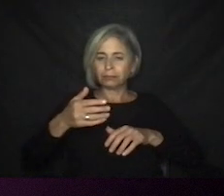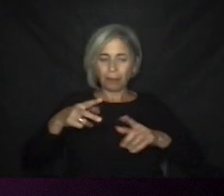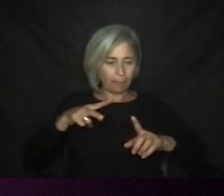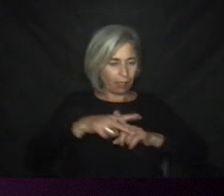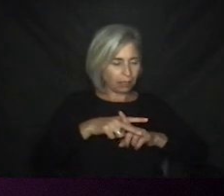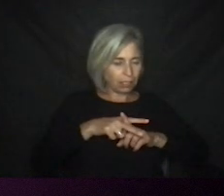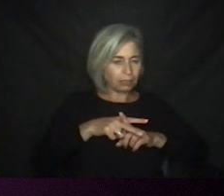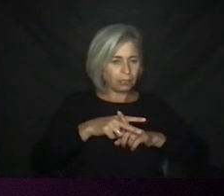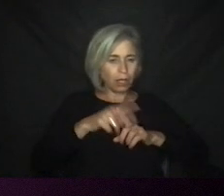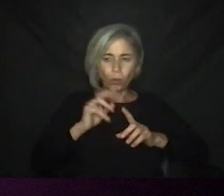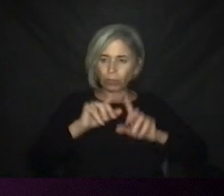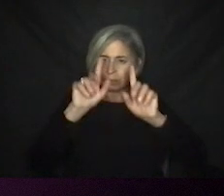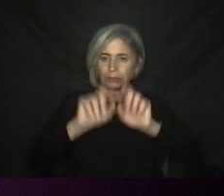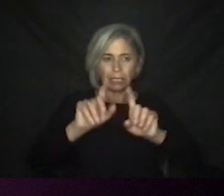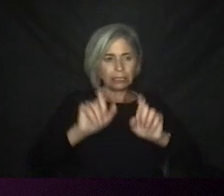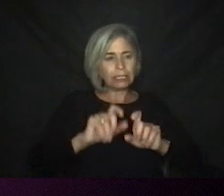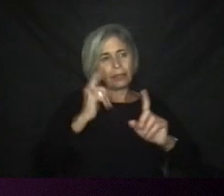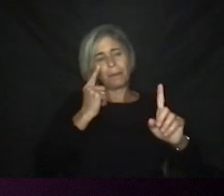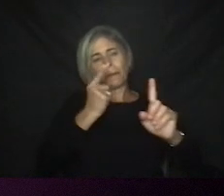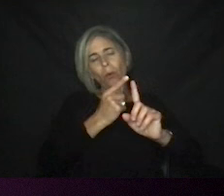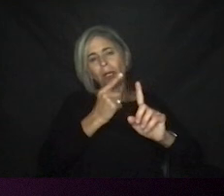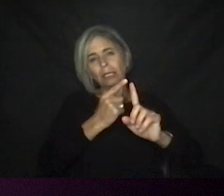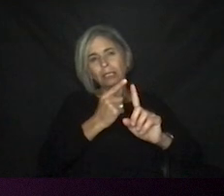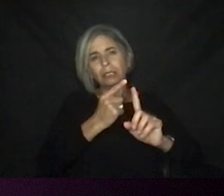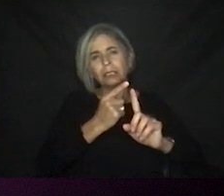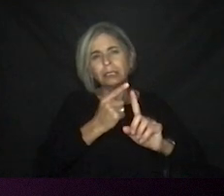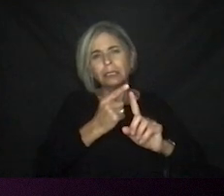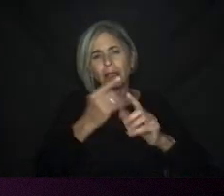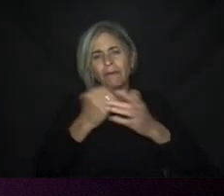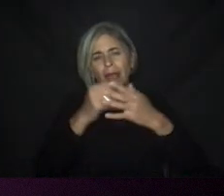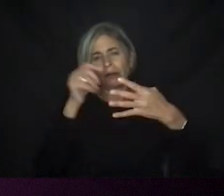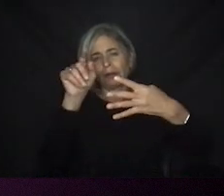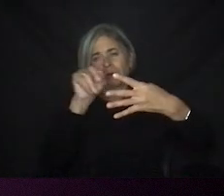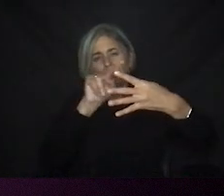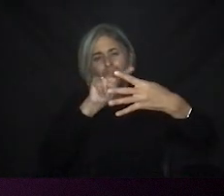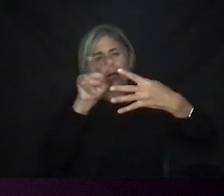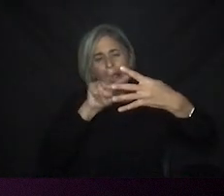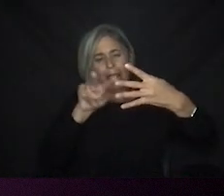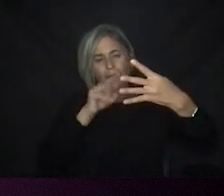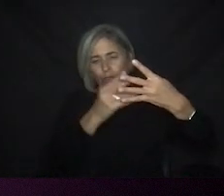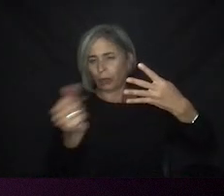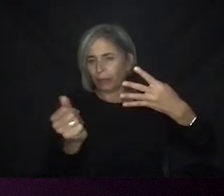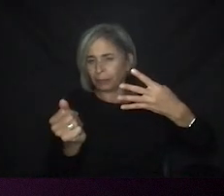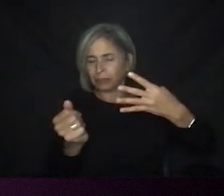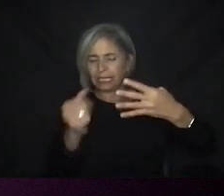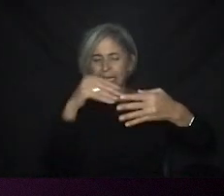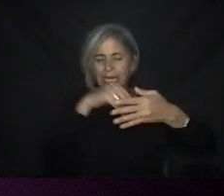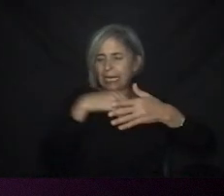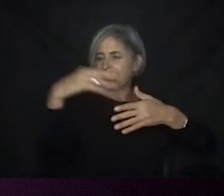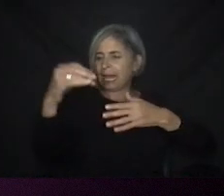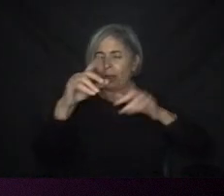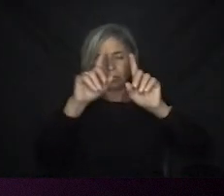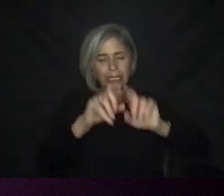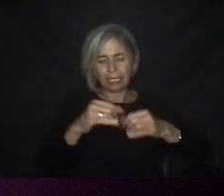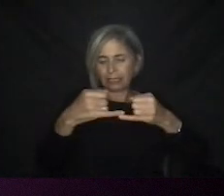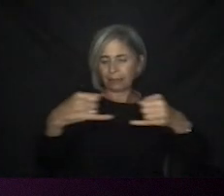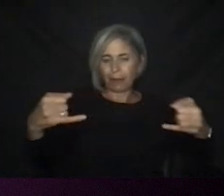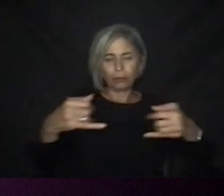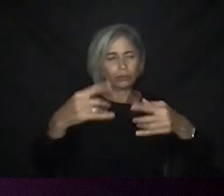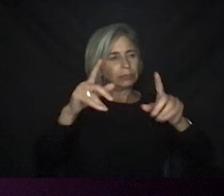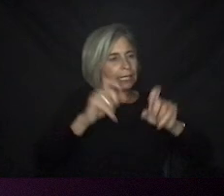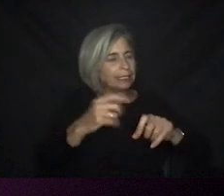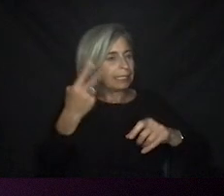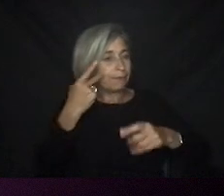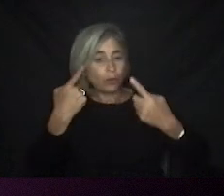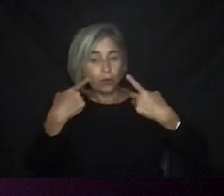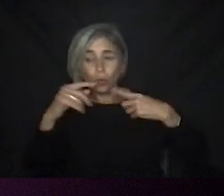in, and we're testing out the point and polygon algorithm. So we're going in and out of different regulation boundaries, testing it to see how well it works with